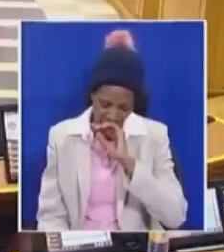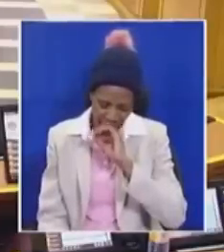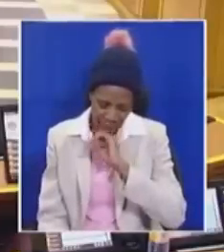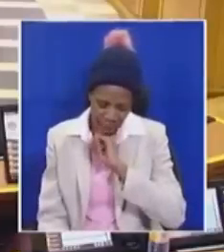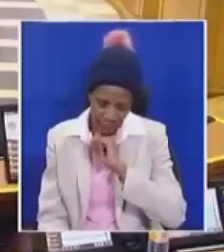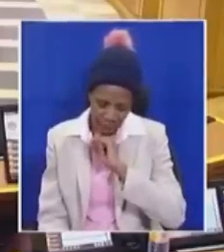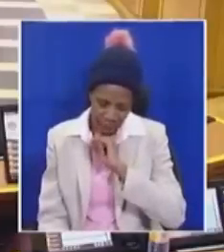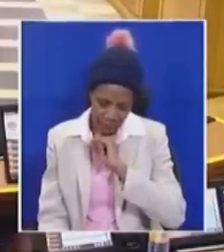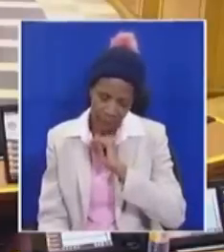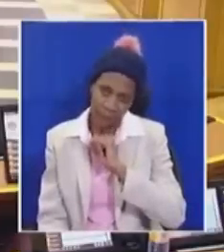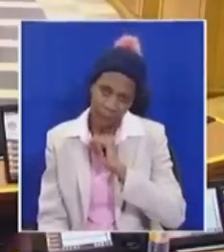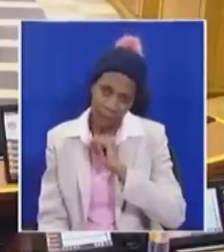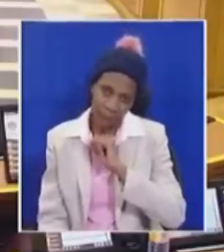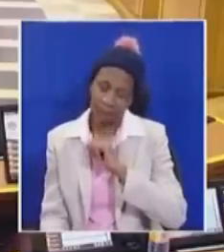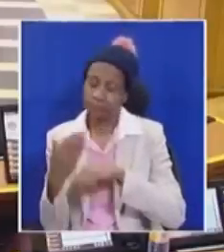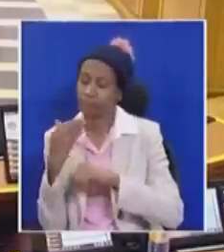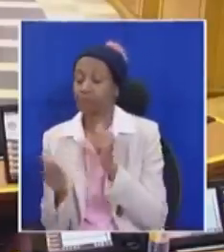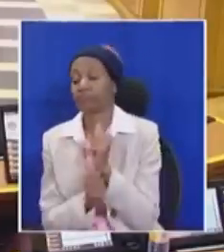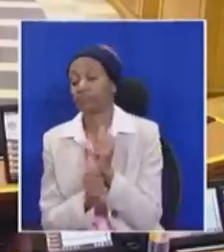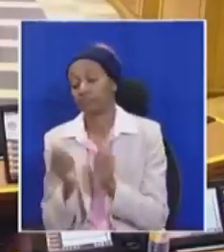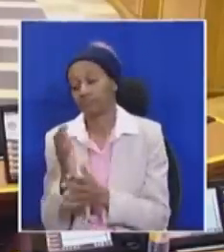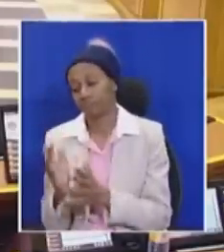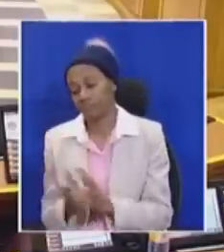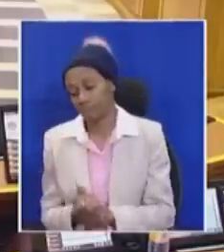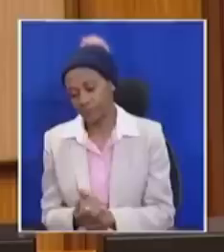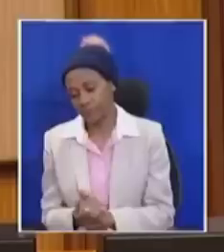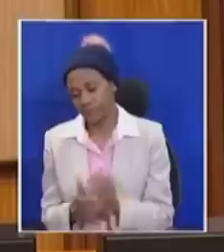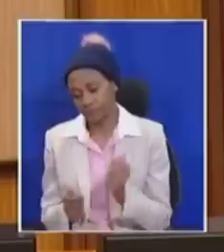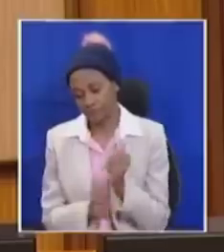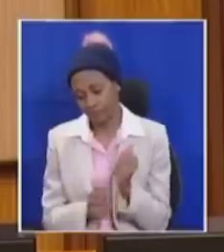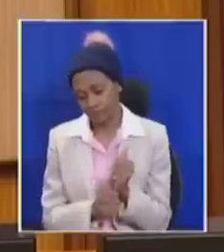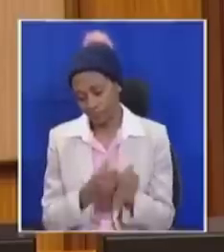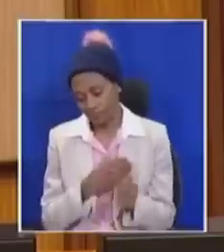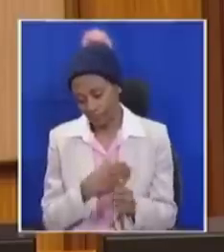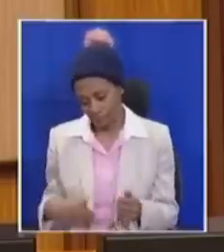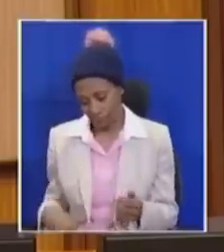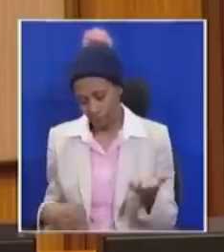Thank you, Honorable Deputy Speaker. Honorable Deputy President.